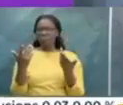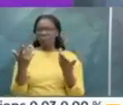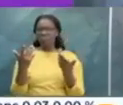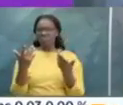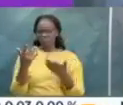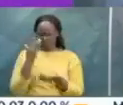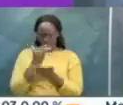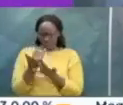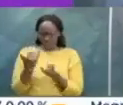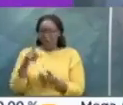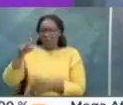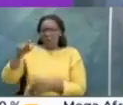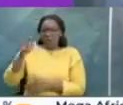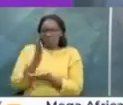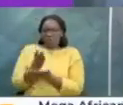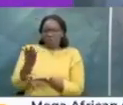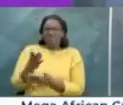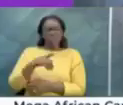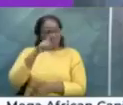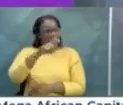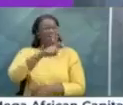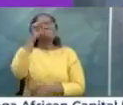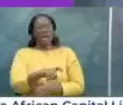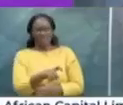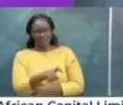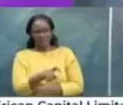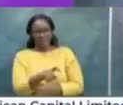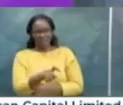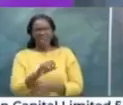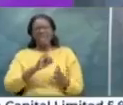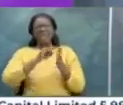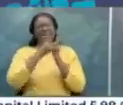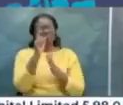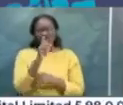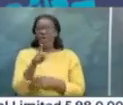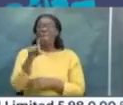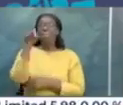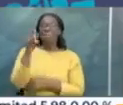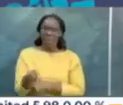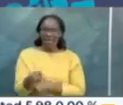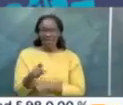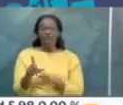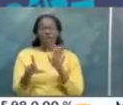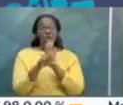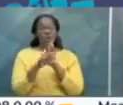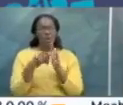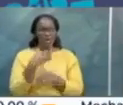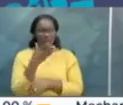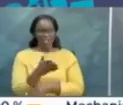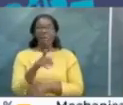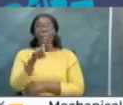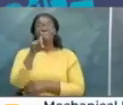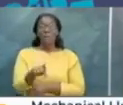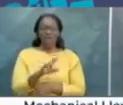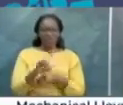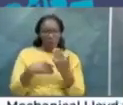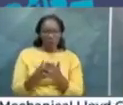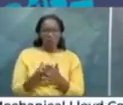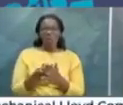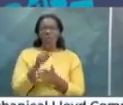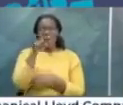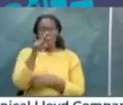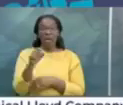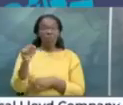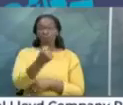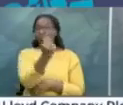right now. It's not even a need. It's a must. It's by a law, must. by law, it's now Yeah. compulsory to actually